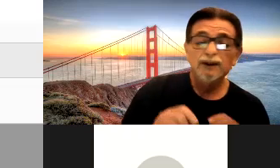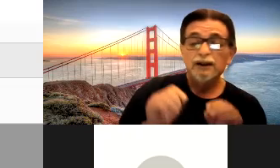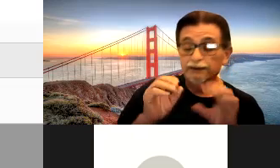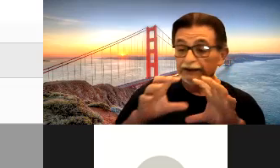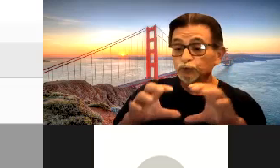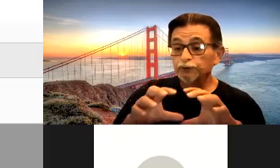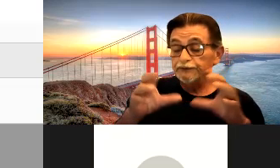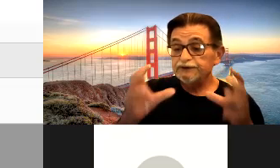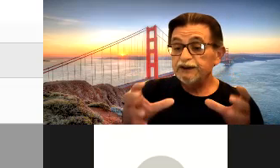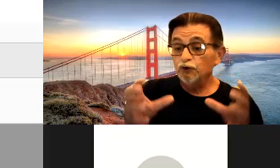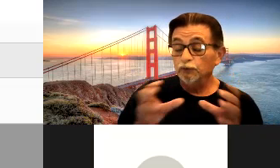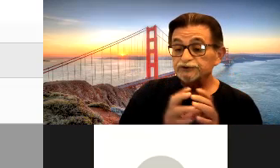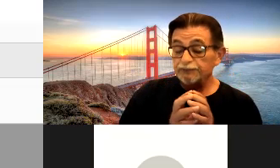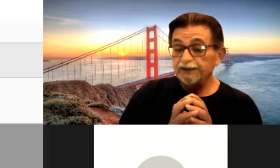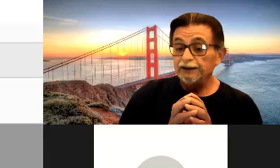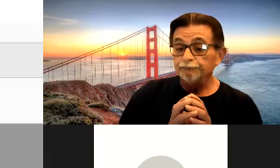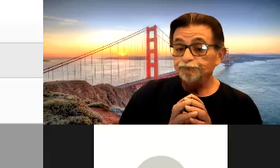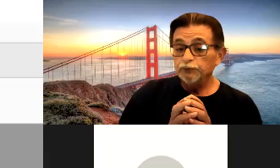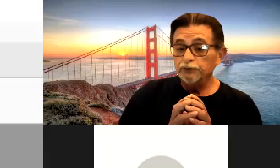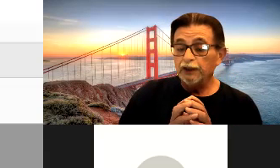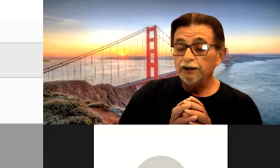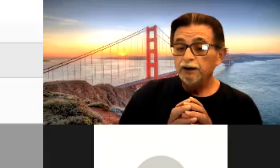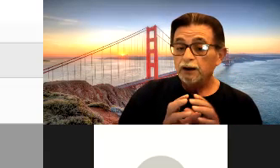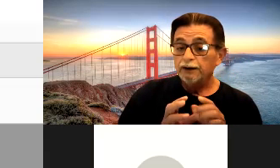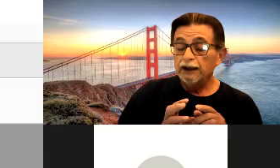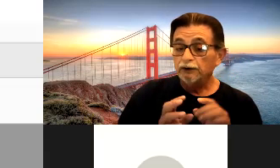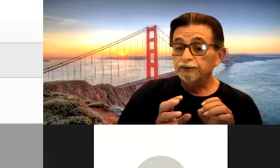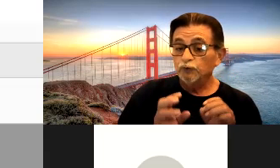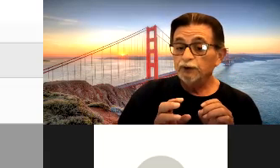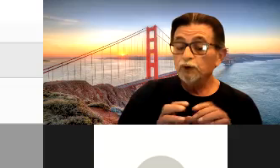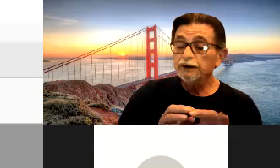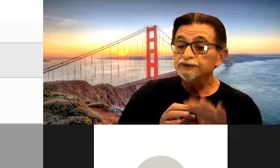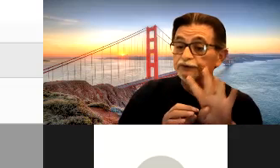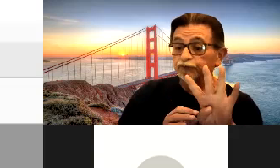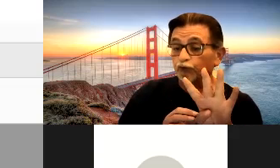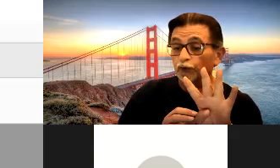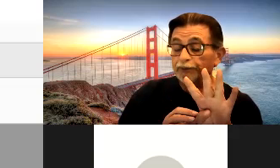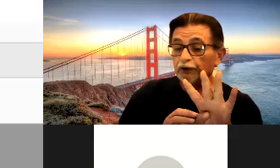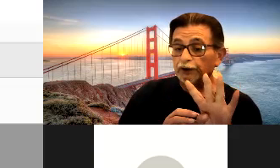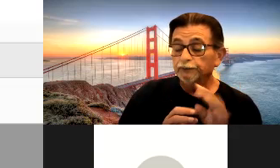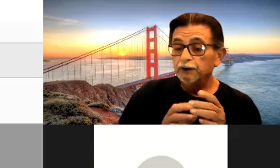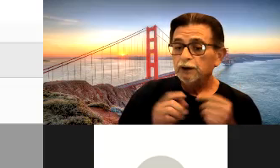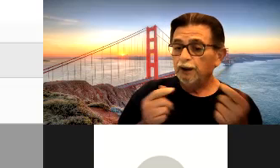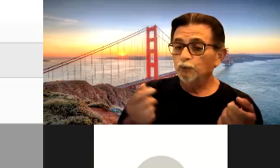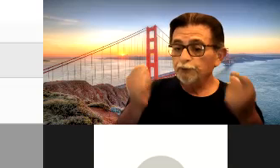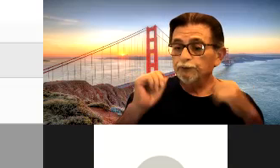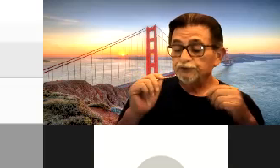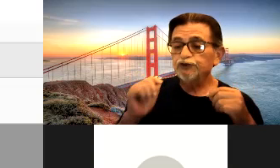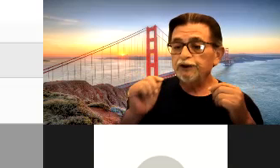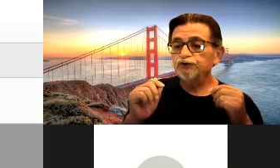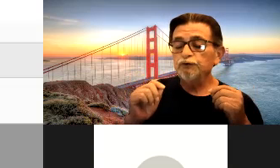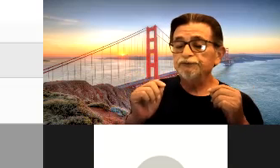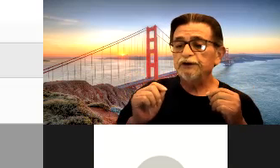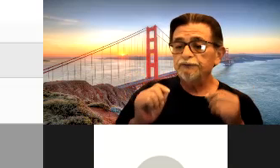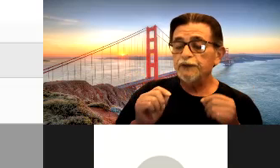21, that's where the D orbits begin. Okay. Now, 21 is in the fourth period, and we